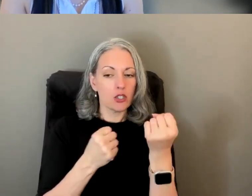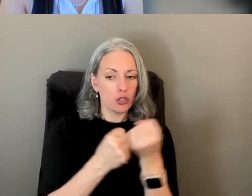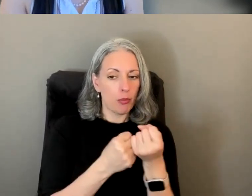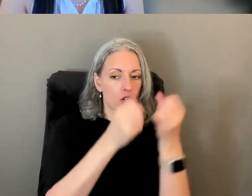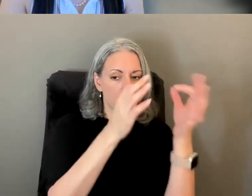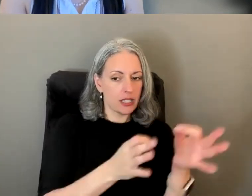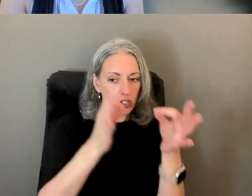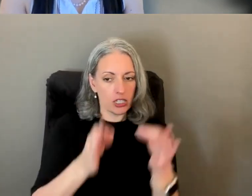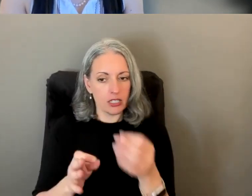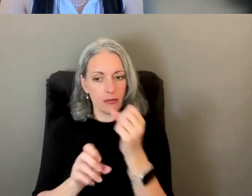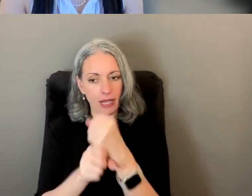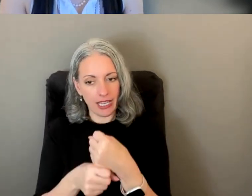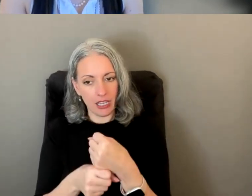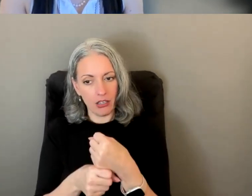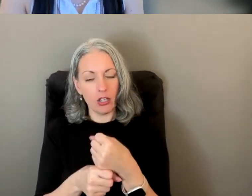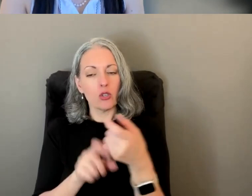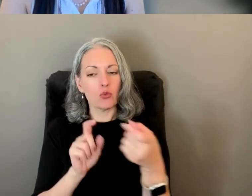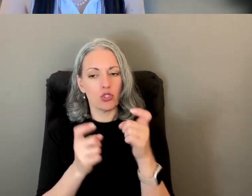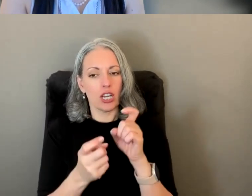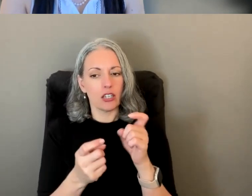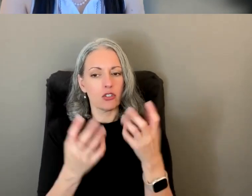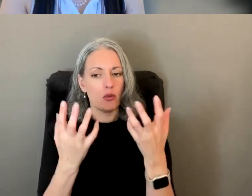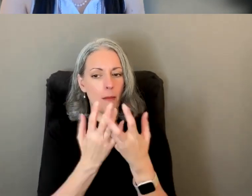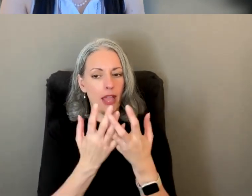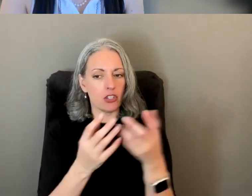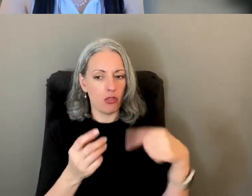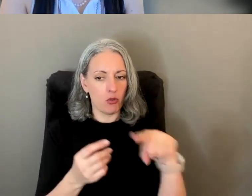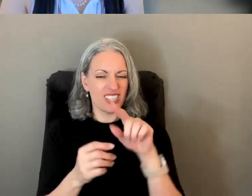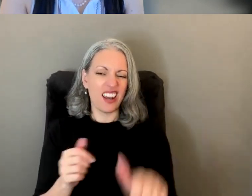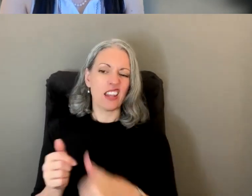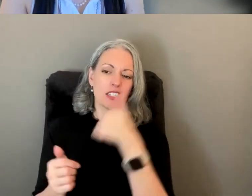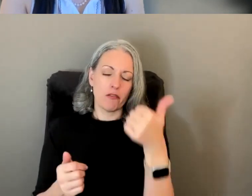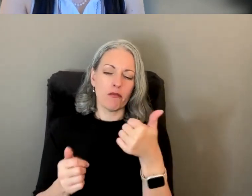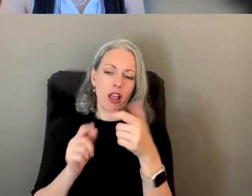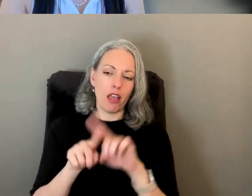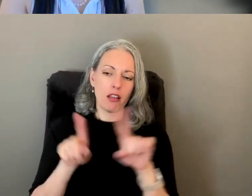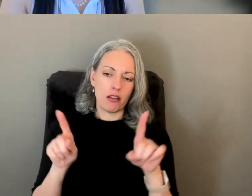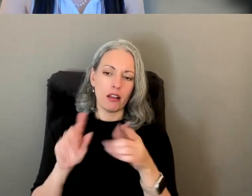to adapt those materials so they're useful in another community.